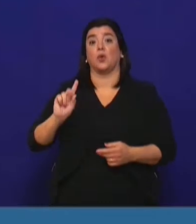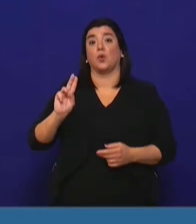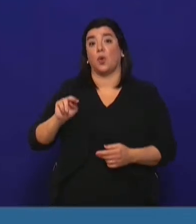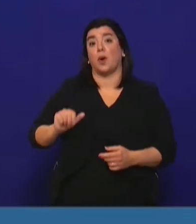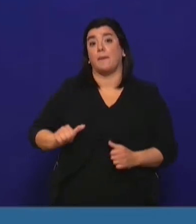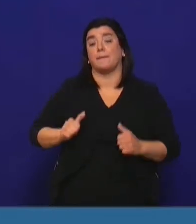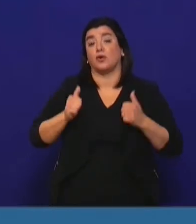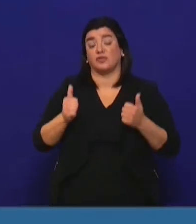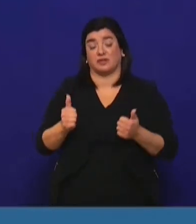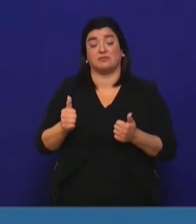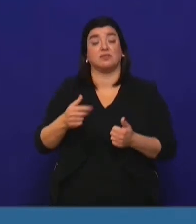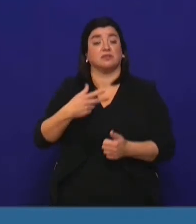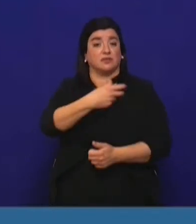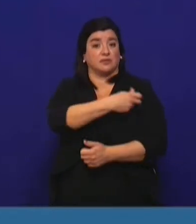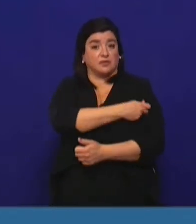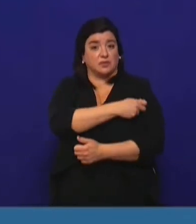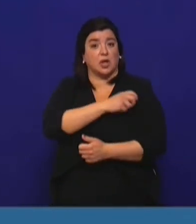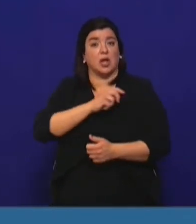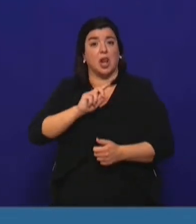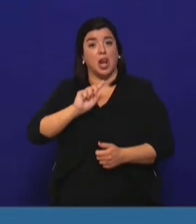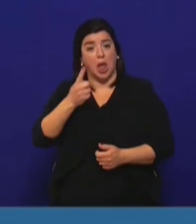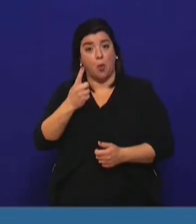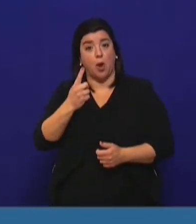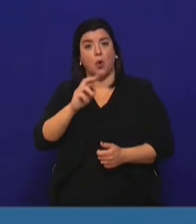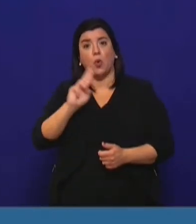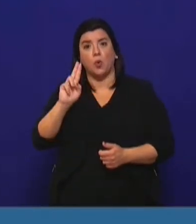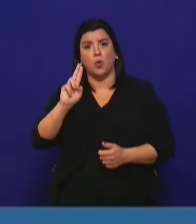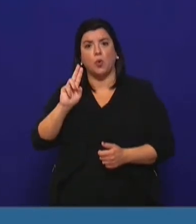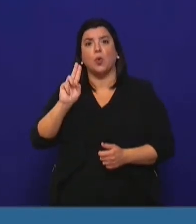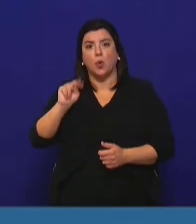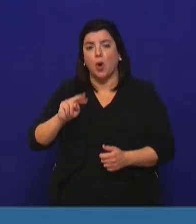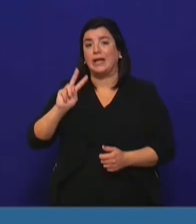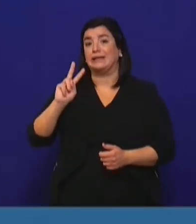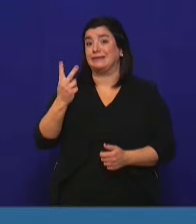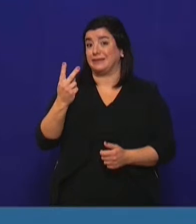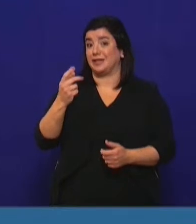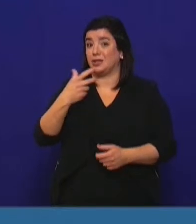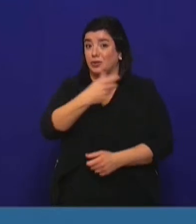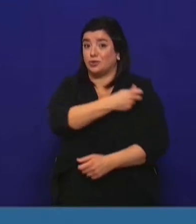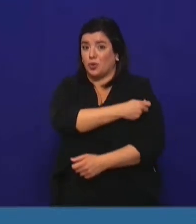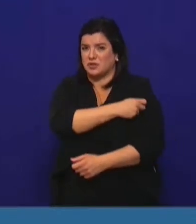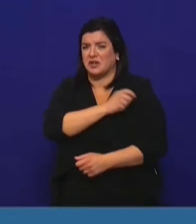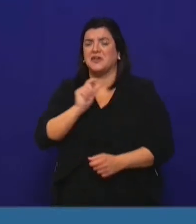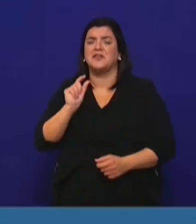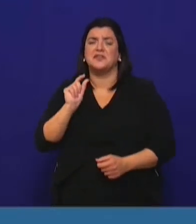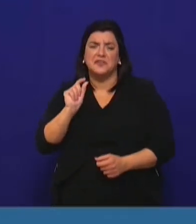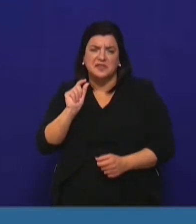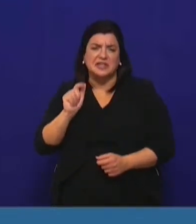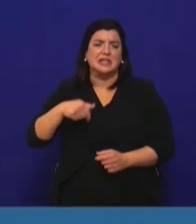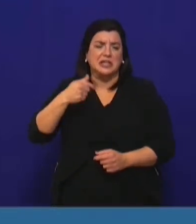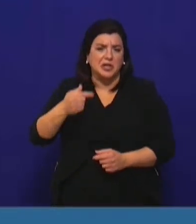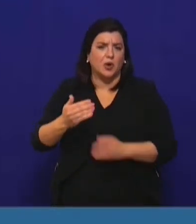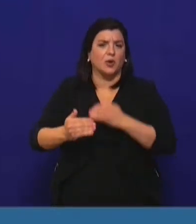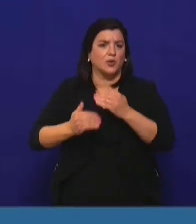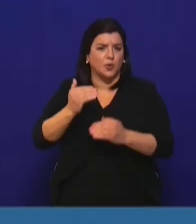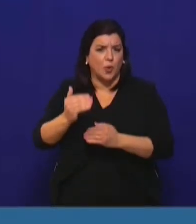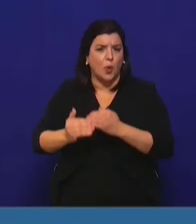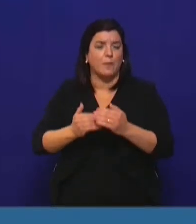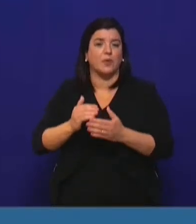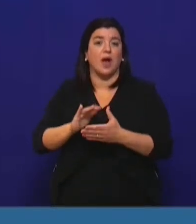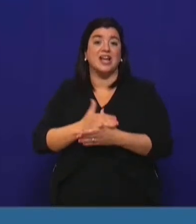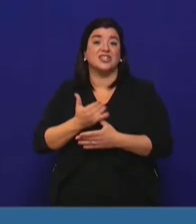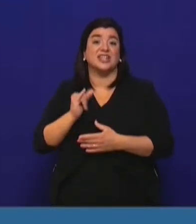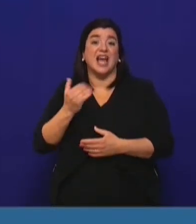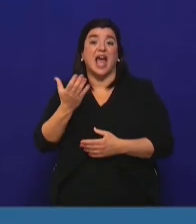tlaqmu anke bl-ewwel doża u ħafna minnhom ukoll bit-tieni doża, baqalna xi ftit djar fejn kien hemm xi każijiet pożittivi